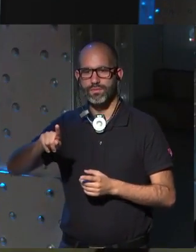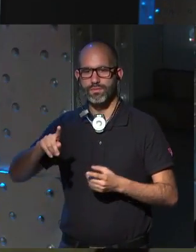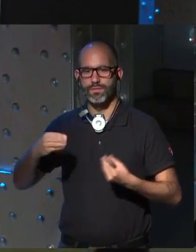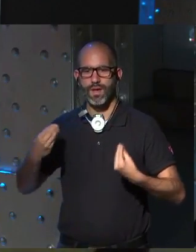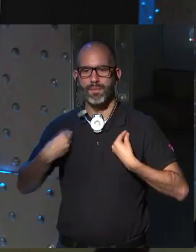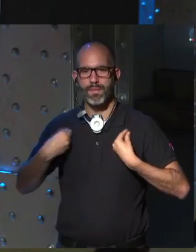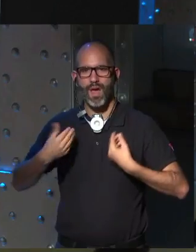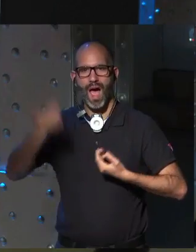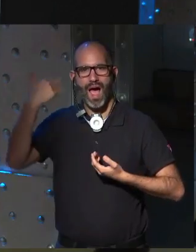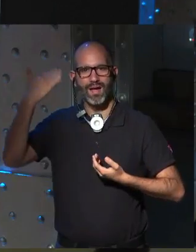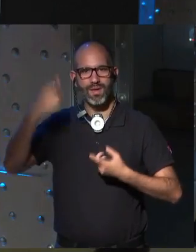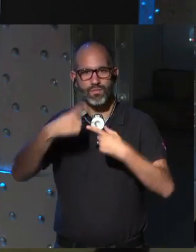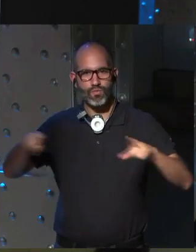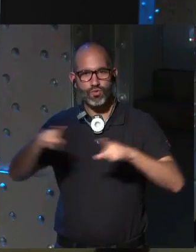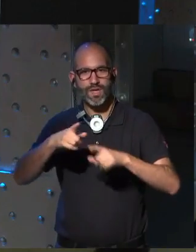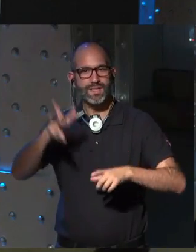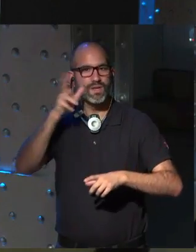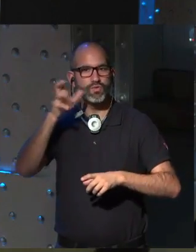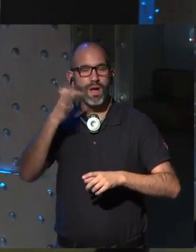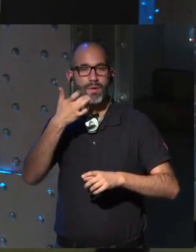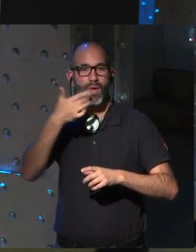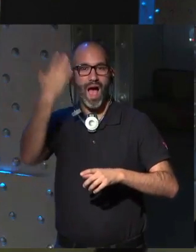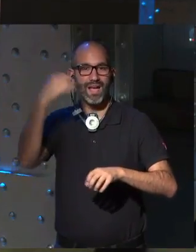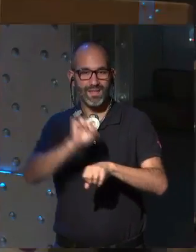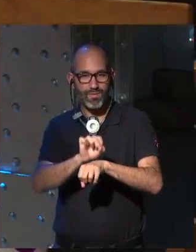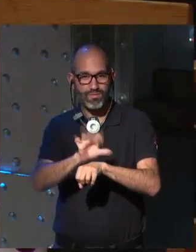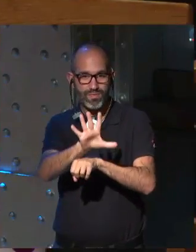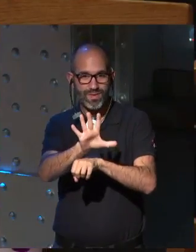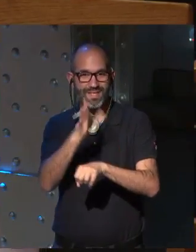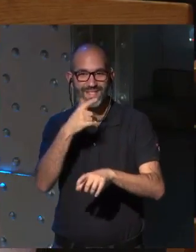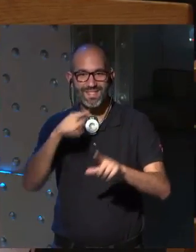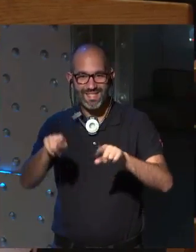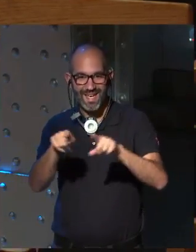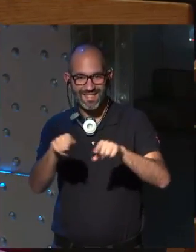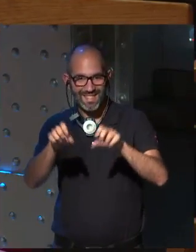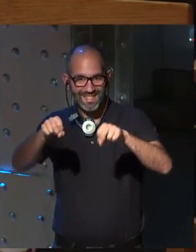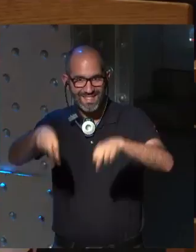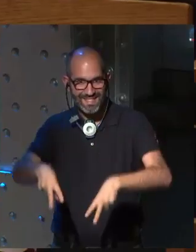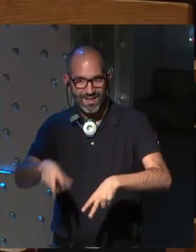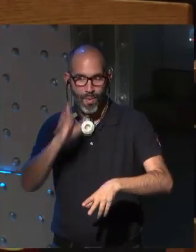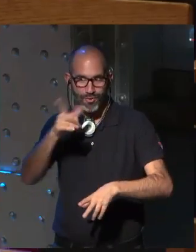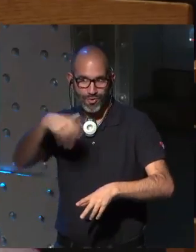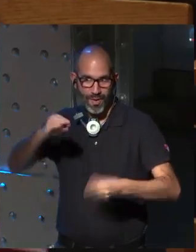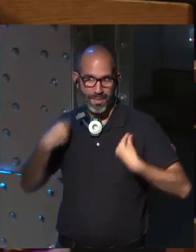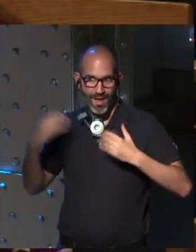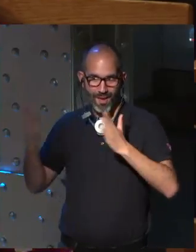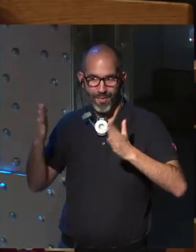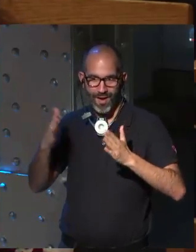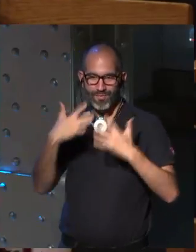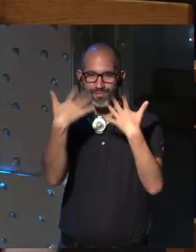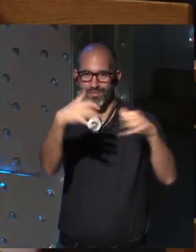You were alive when music was listened to in vinyl records and tapes. I mean, you come from that